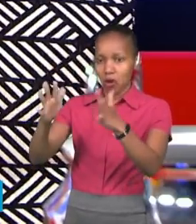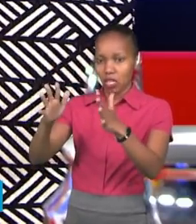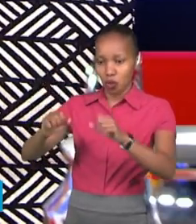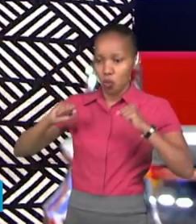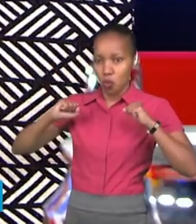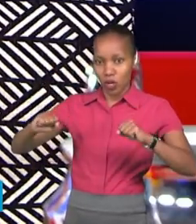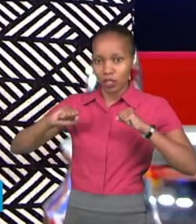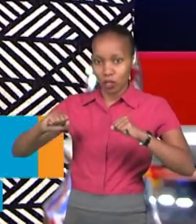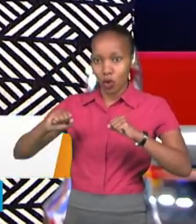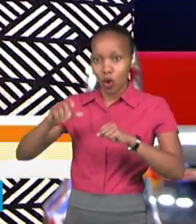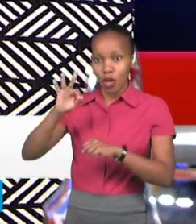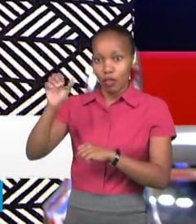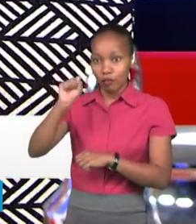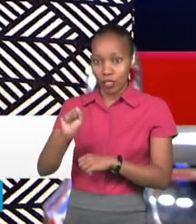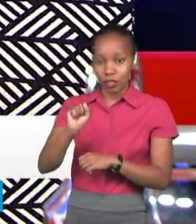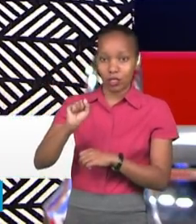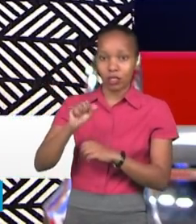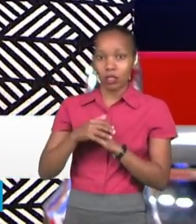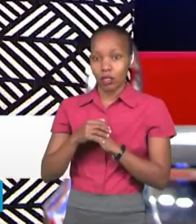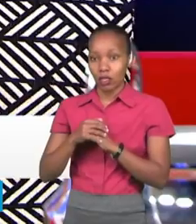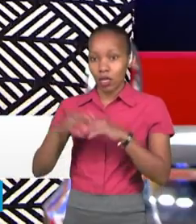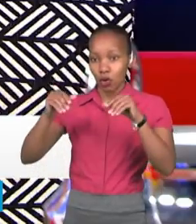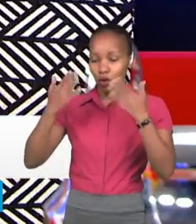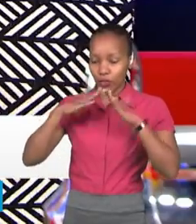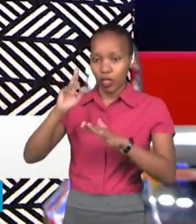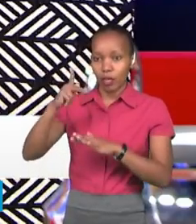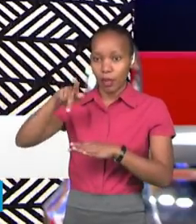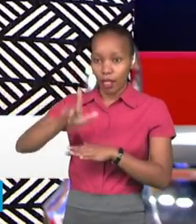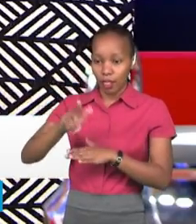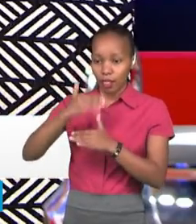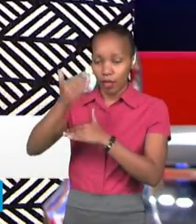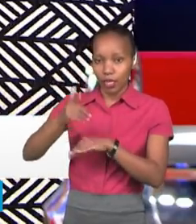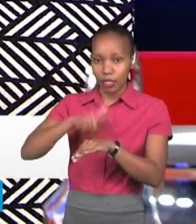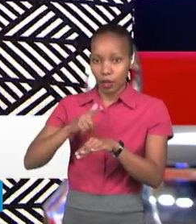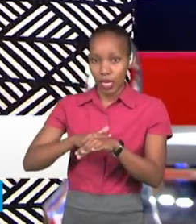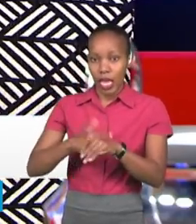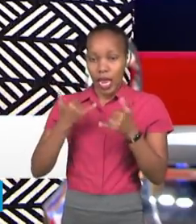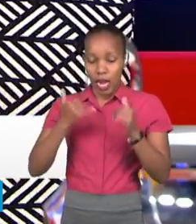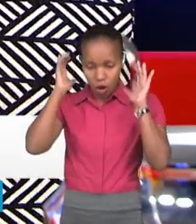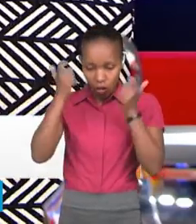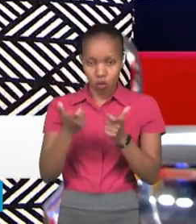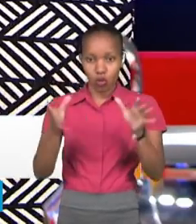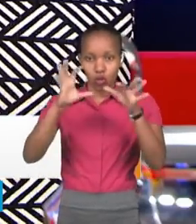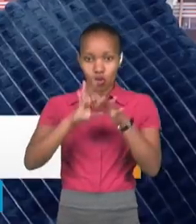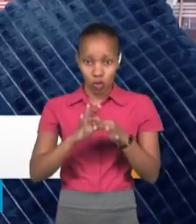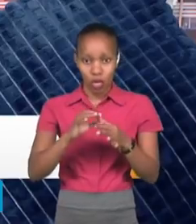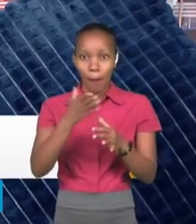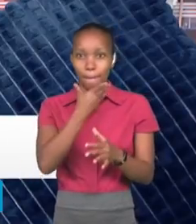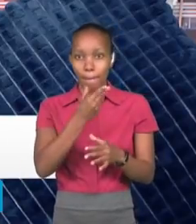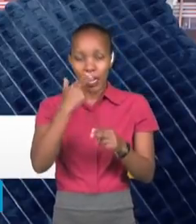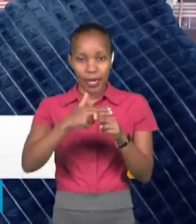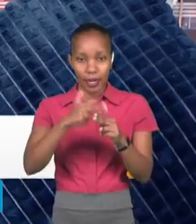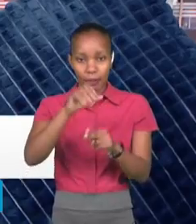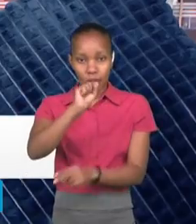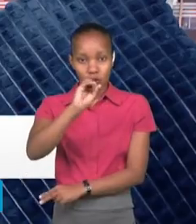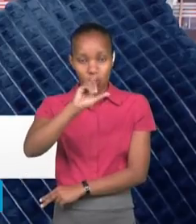won the title, and of course, they qualified to the Kenya Premier League next season. And with me in studio, I'm joined by Solomon Alubala, who is the